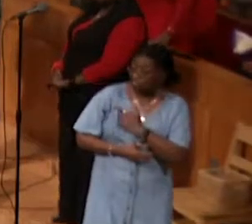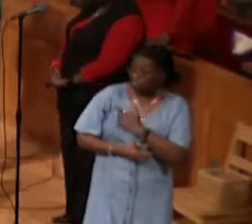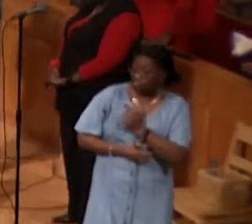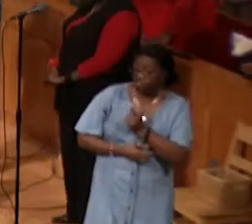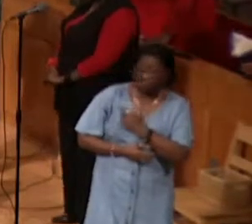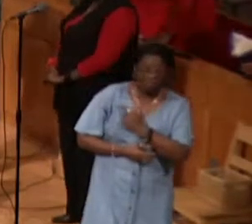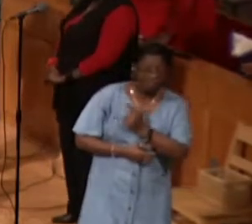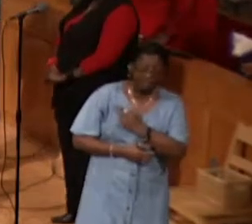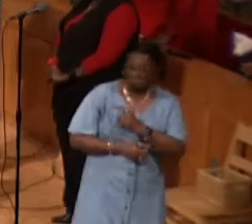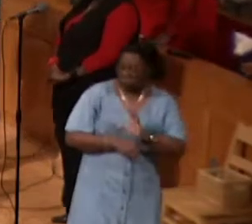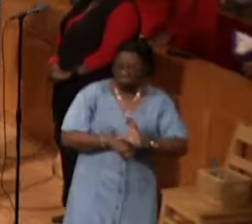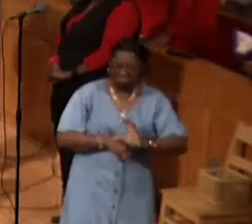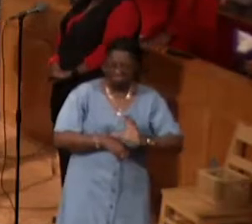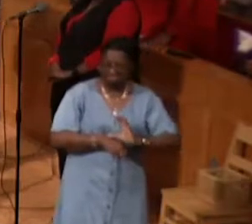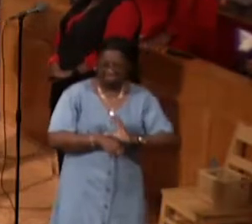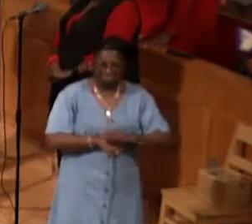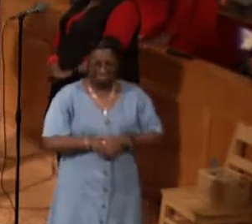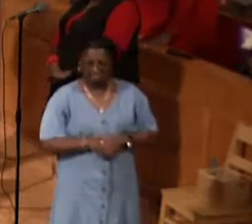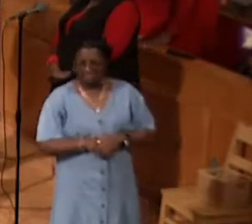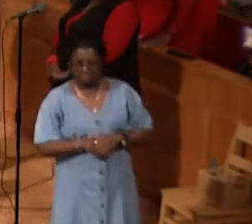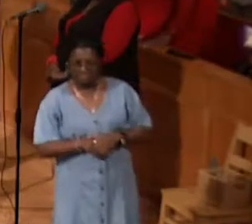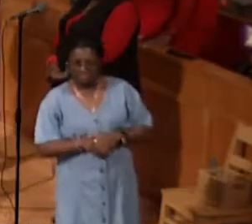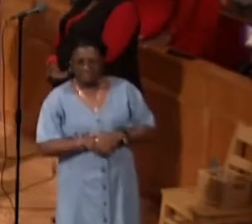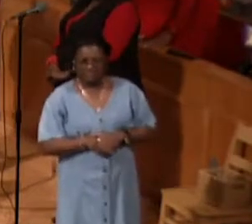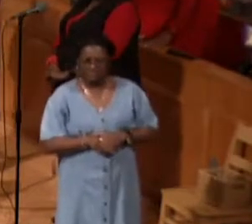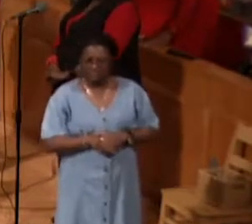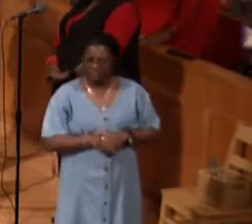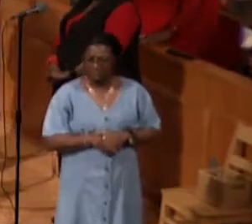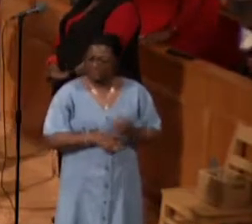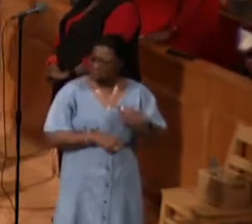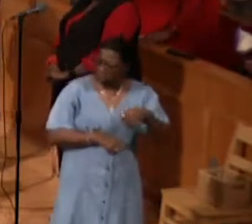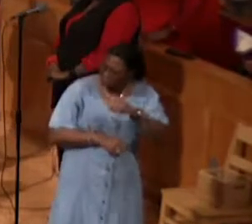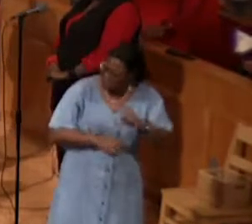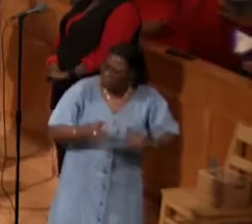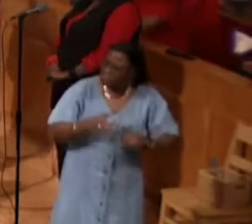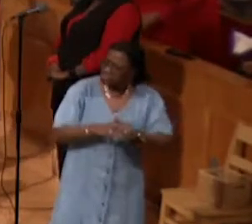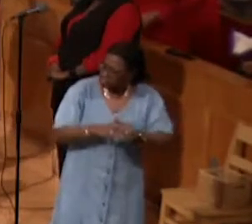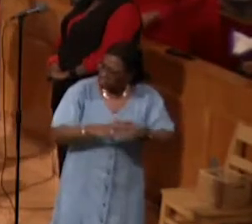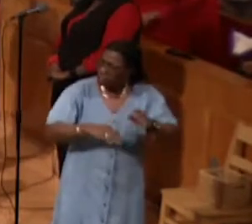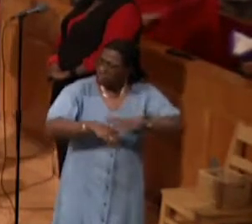Amen. And so we can be on time everywhere else.